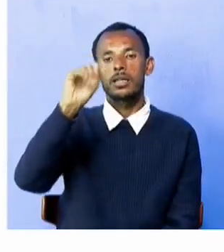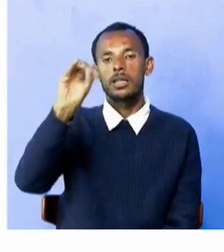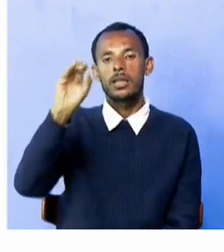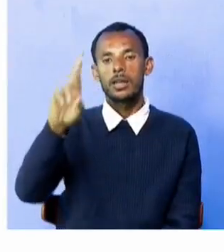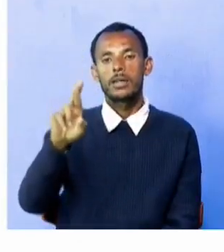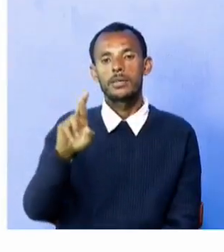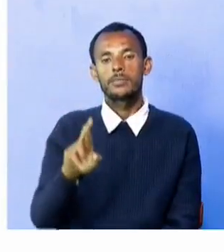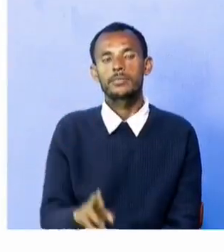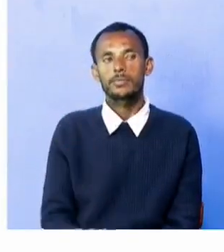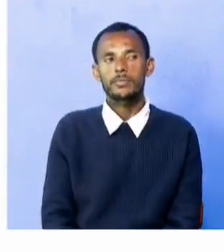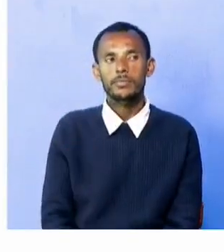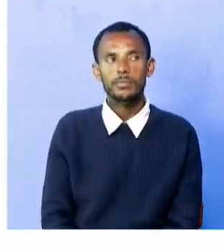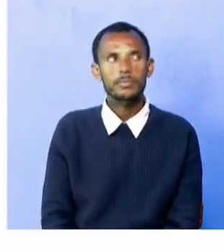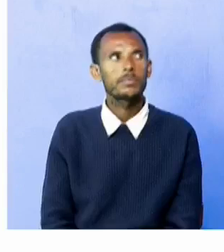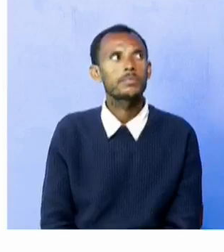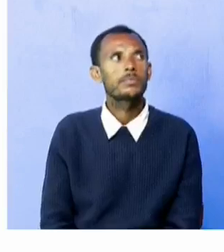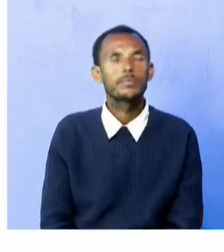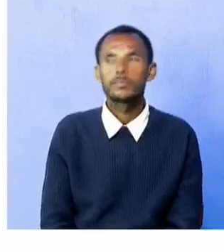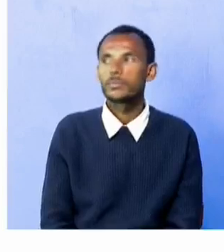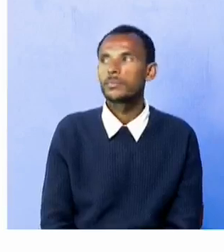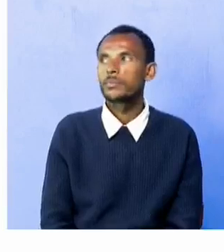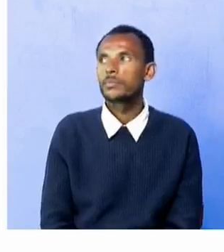Sector, okay?